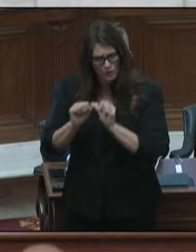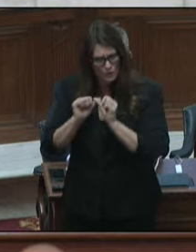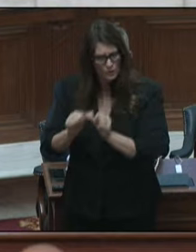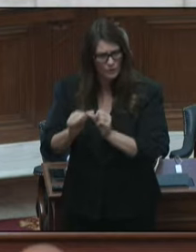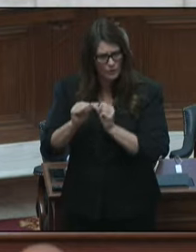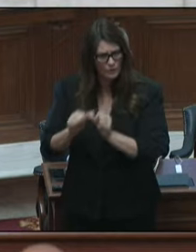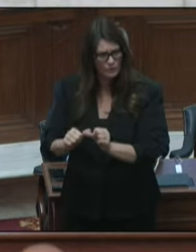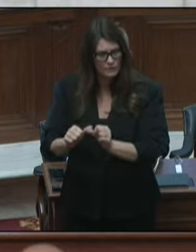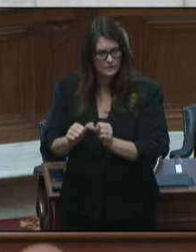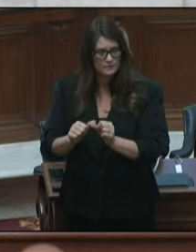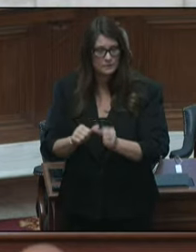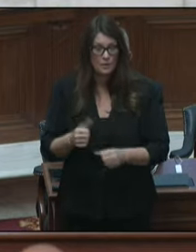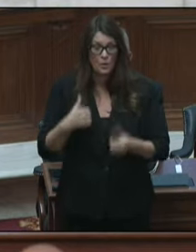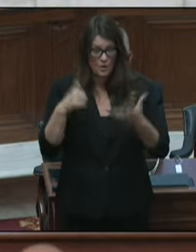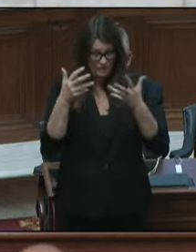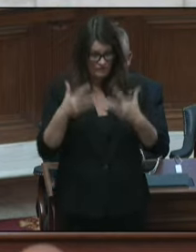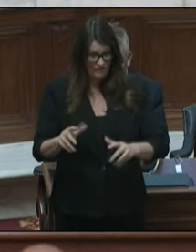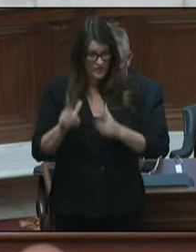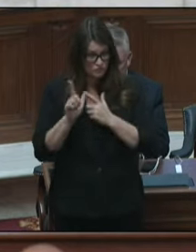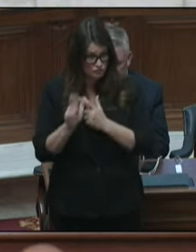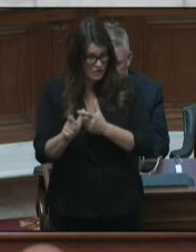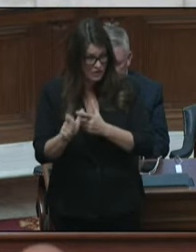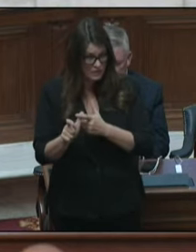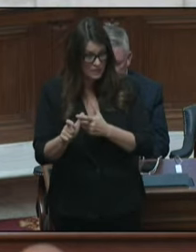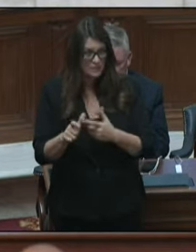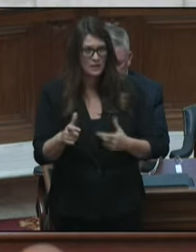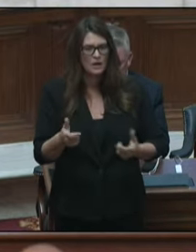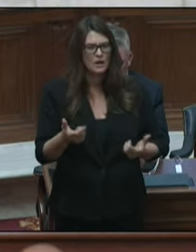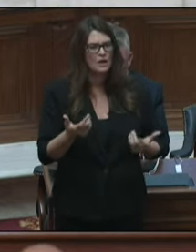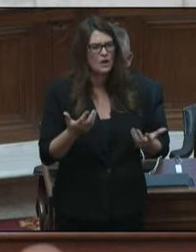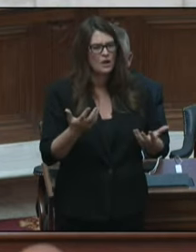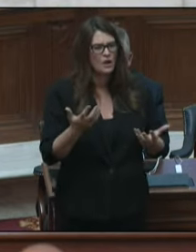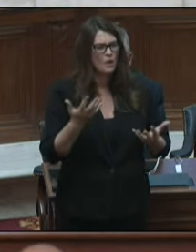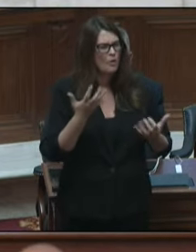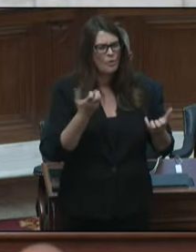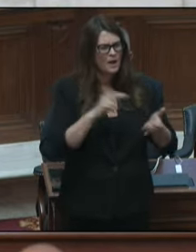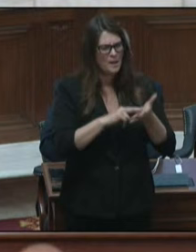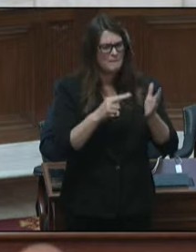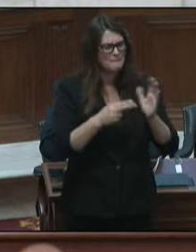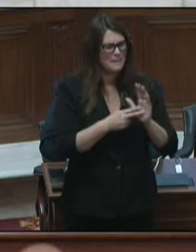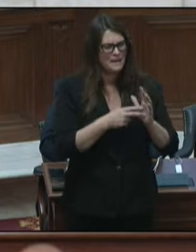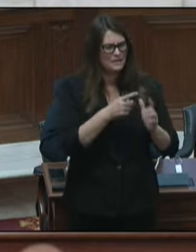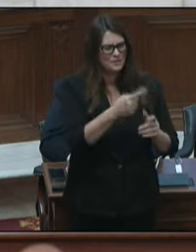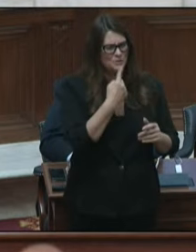After we completed the run, they asked me, what did that phrase mean?